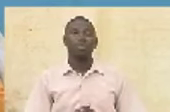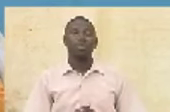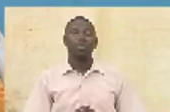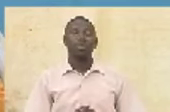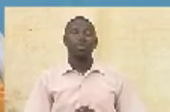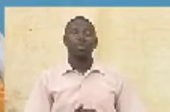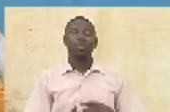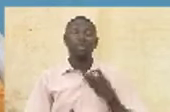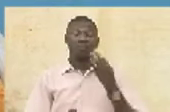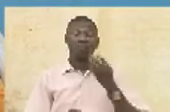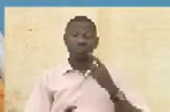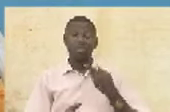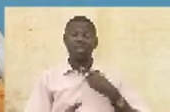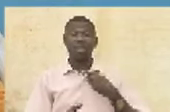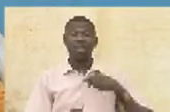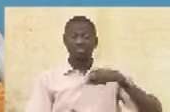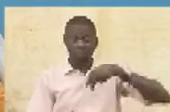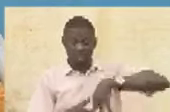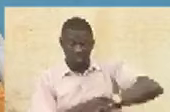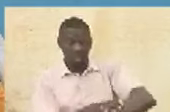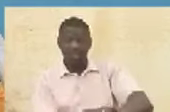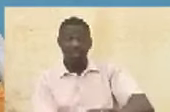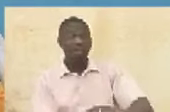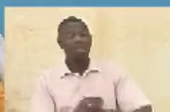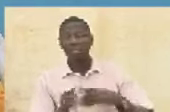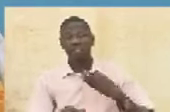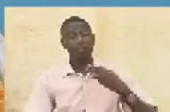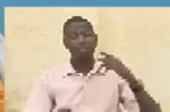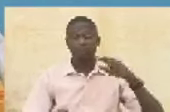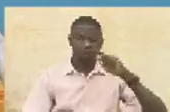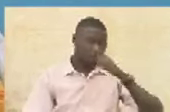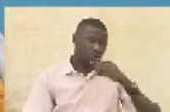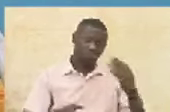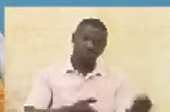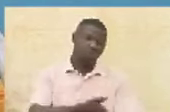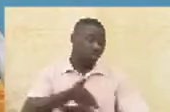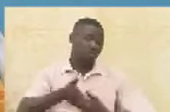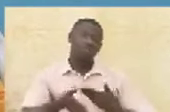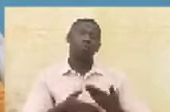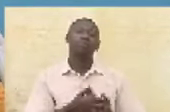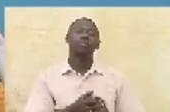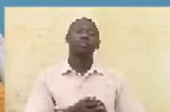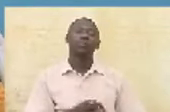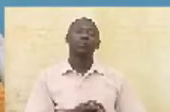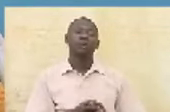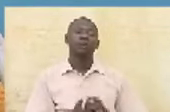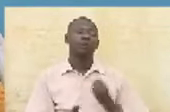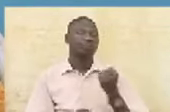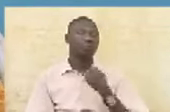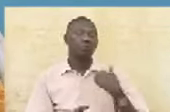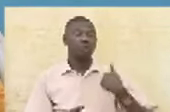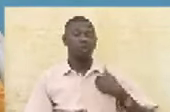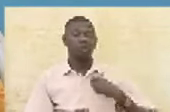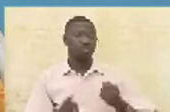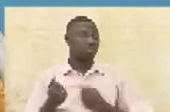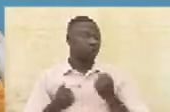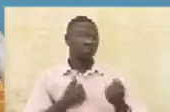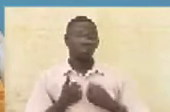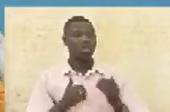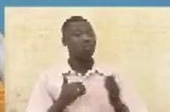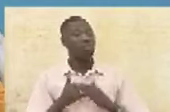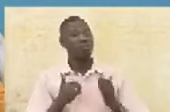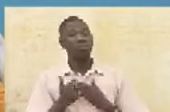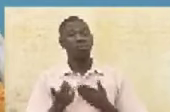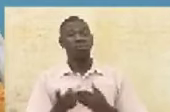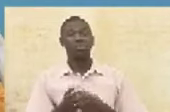If it is something like a seed, let them destroy the seed. Because people suffered greatly.